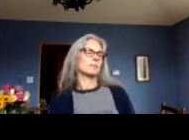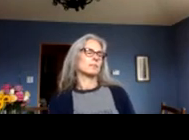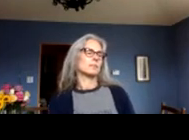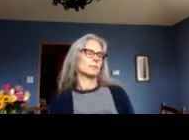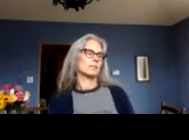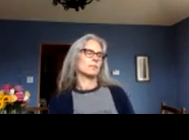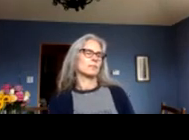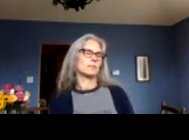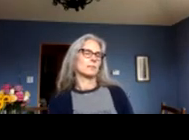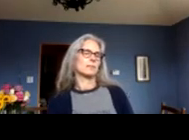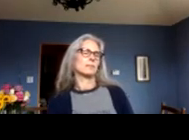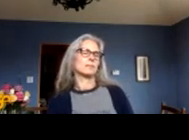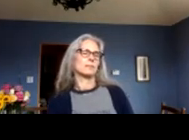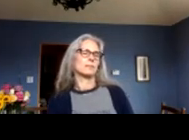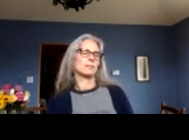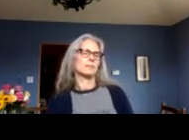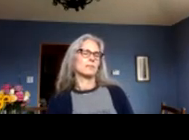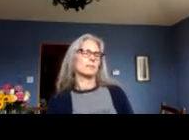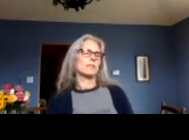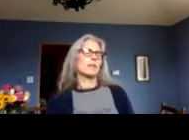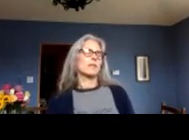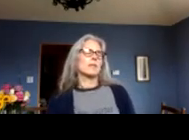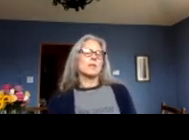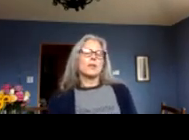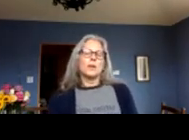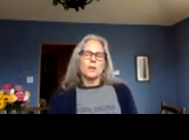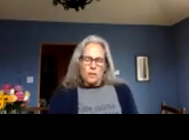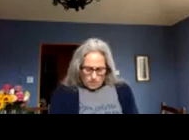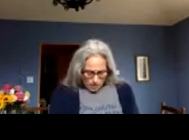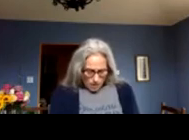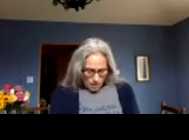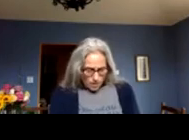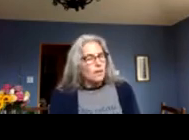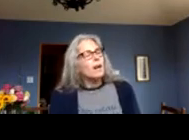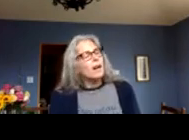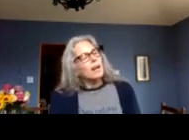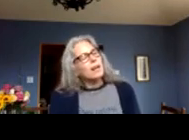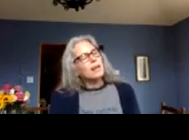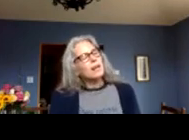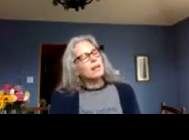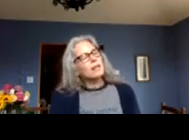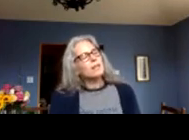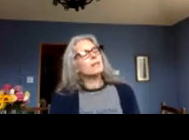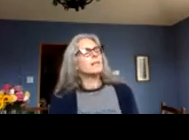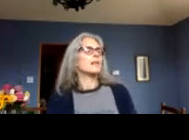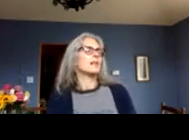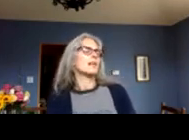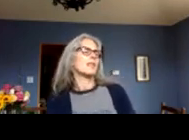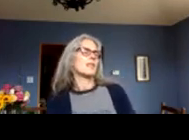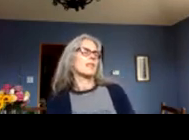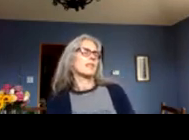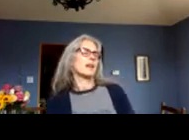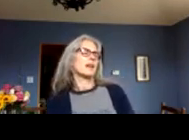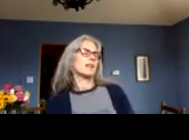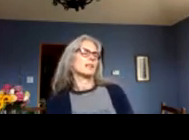actually gonna go back a couple slides. So I'm back on slide 23 just to show something for a second. You'll see here that each of the items shows